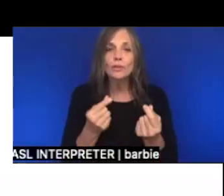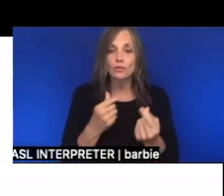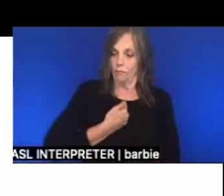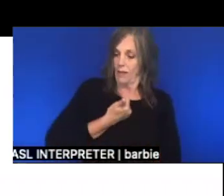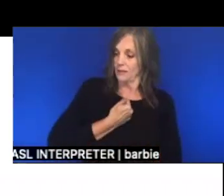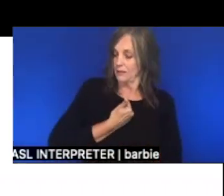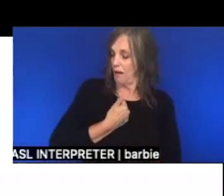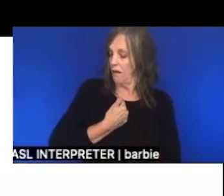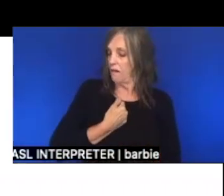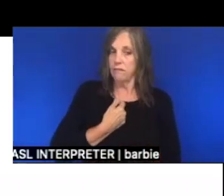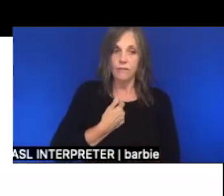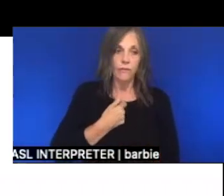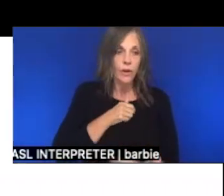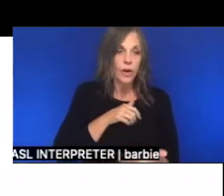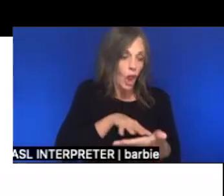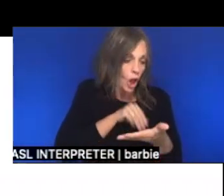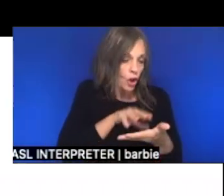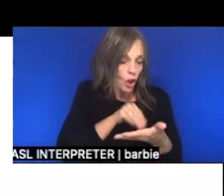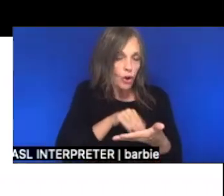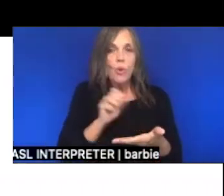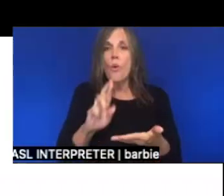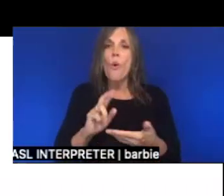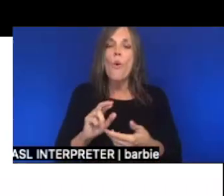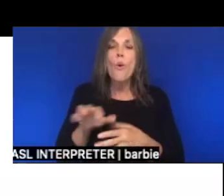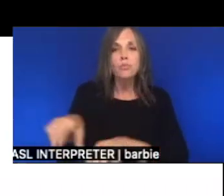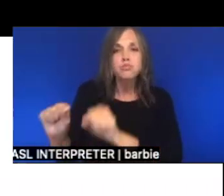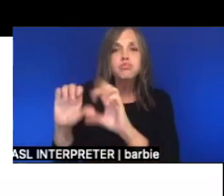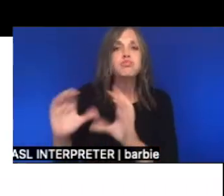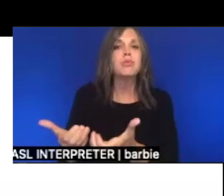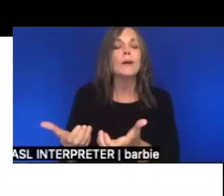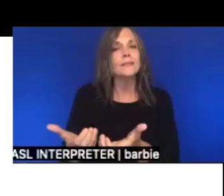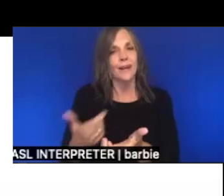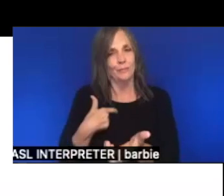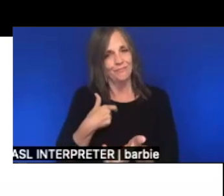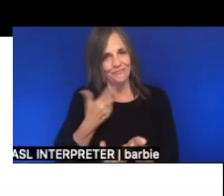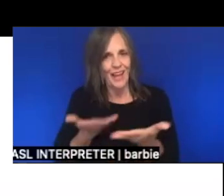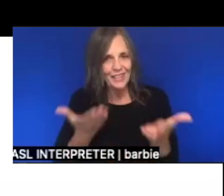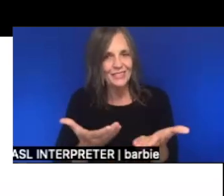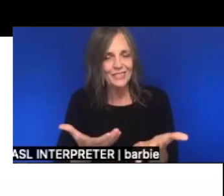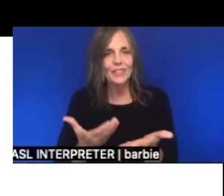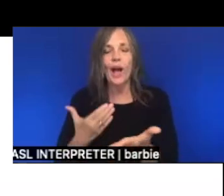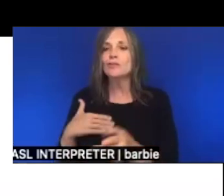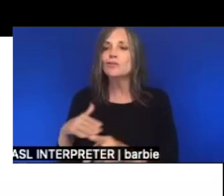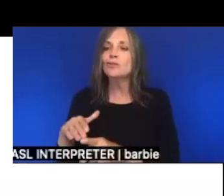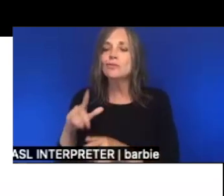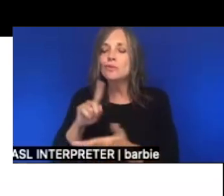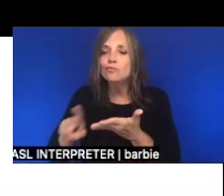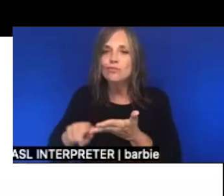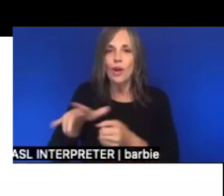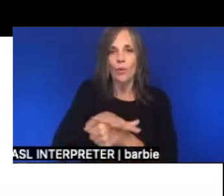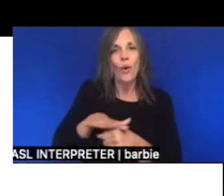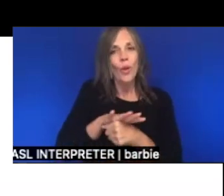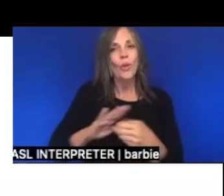I visit some classes? So I would recommend you to check on your local communities, because for instance, here